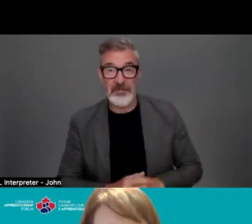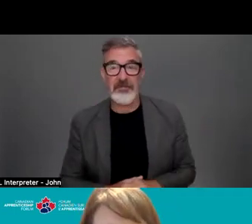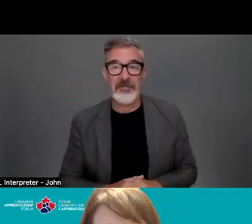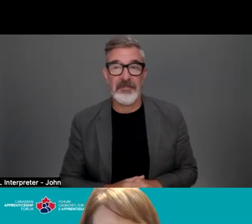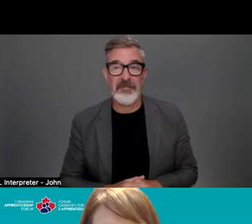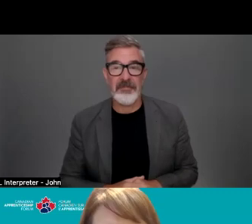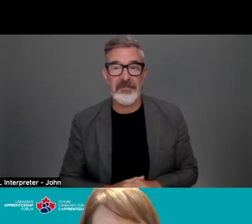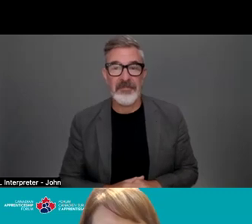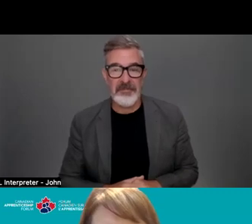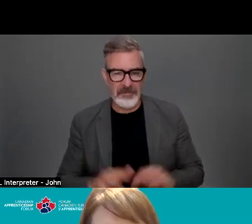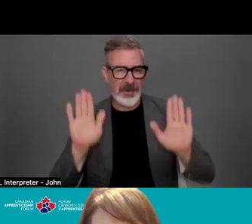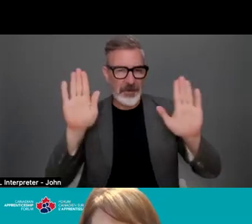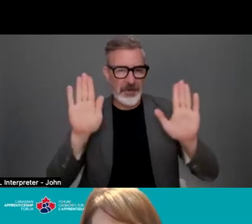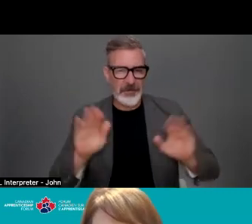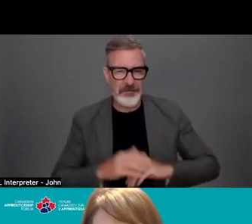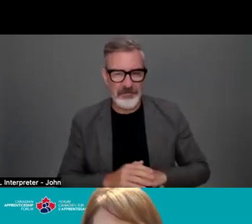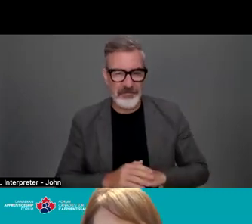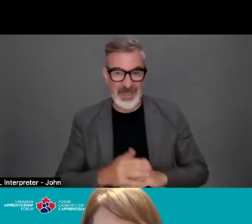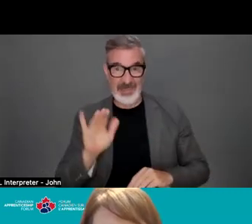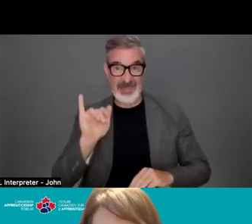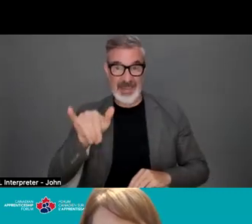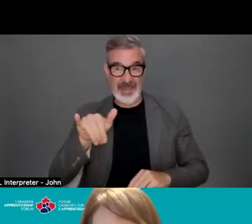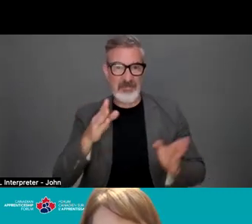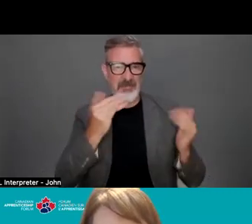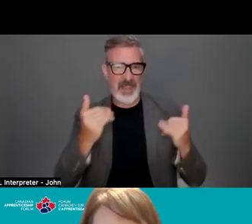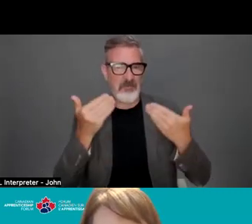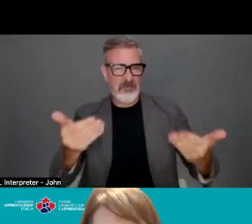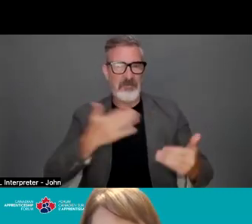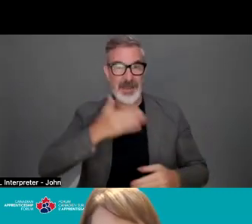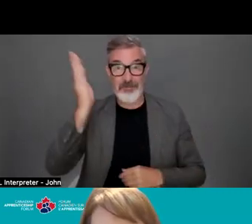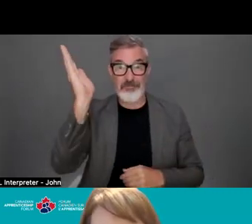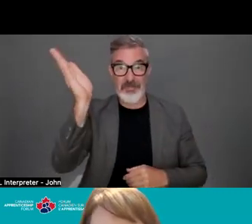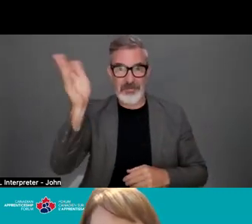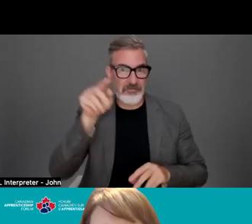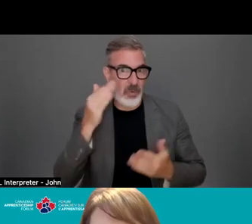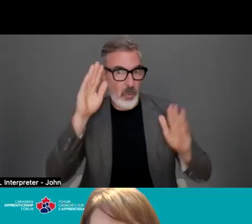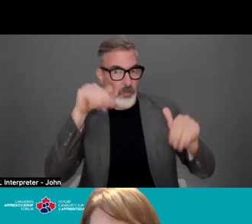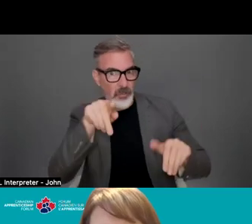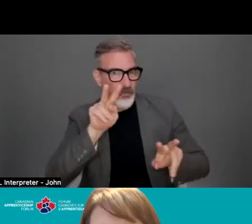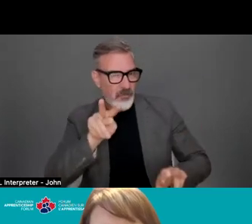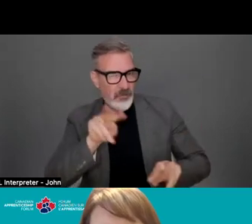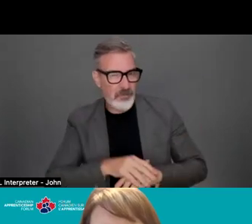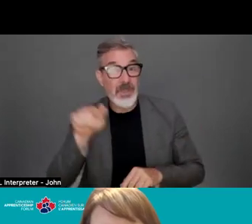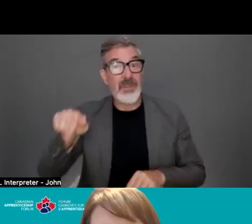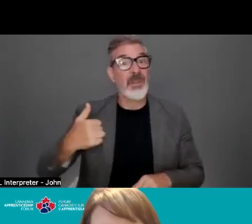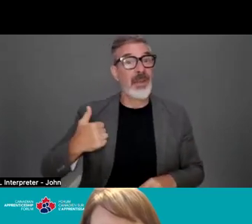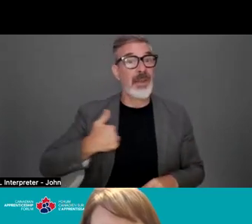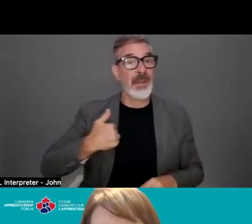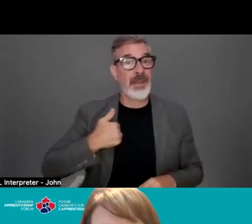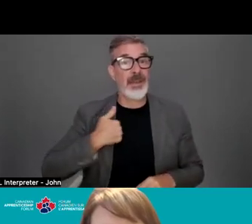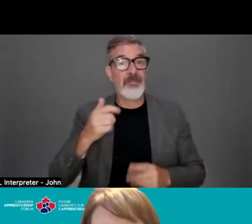Okay, great. I'm hoping you can see my presentation. So just a little bit about the Canadian Apprenticeship